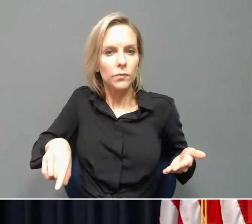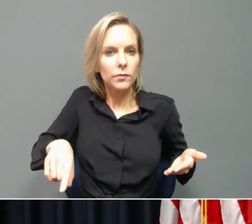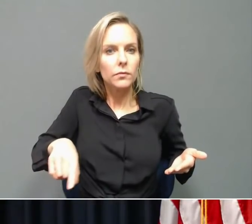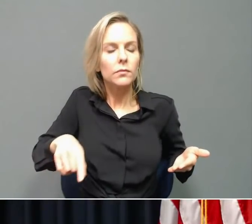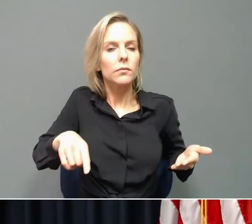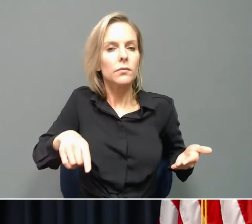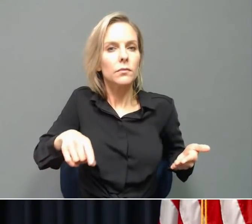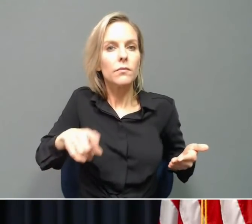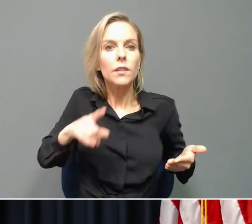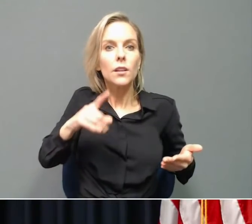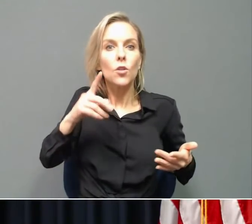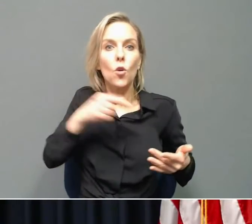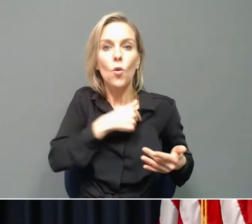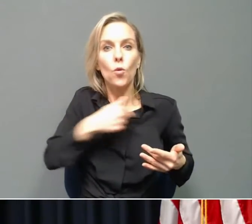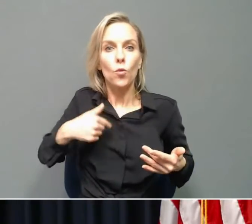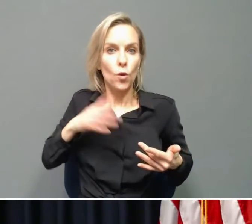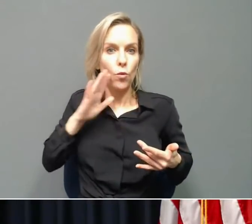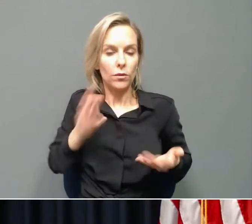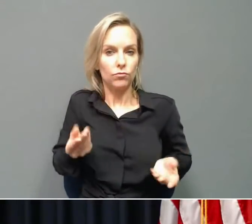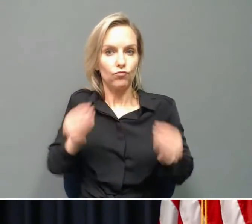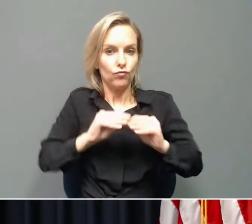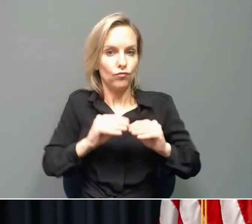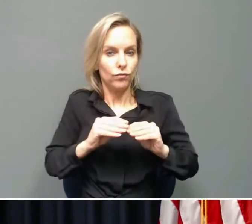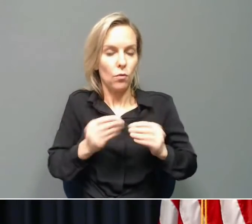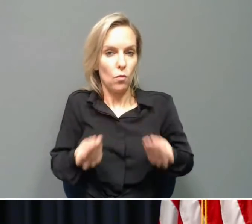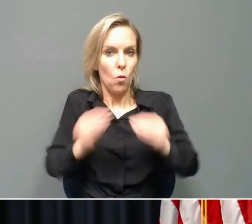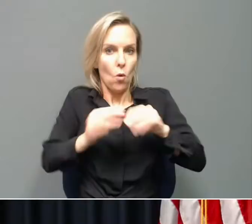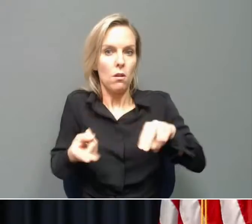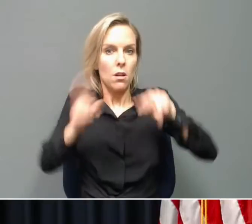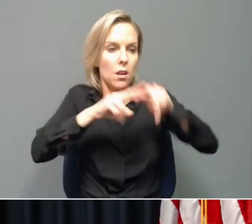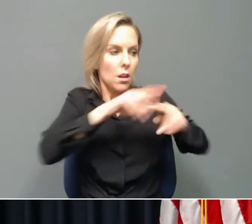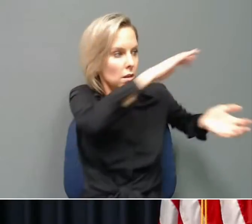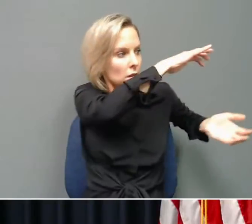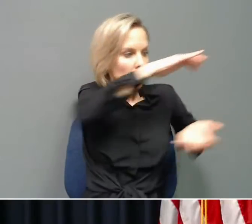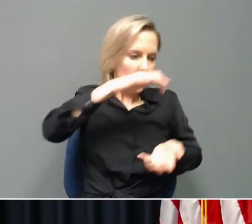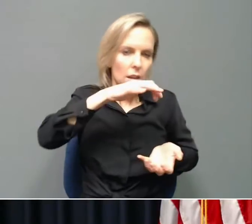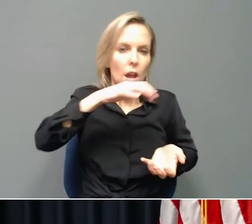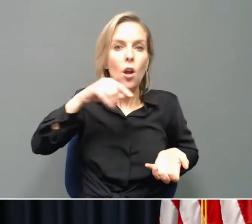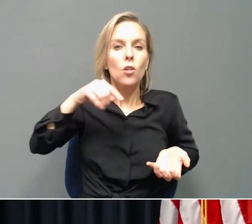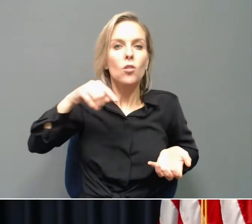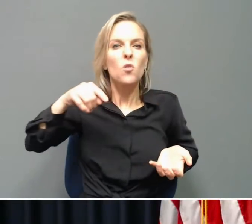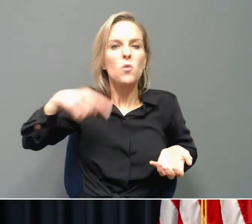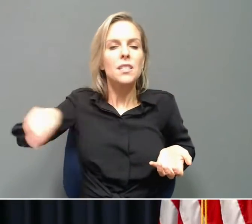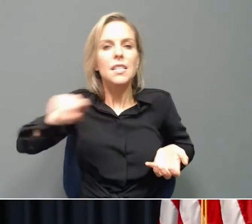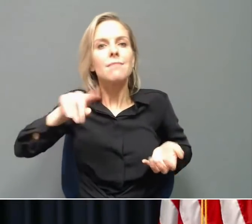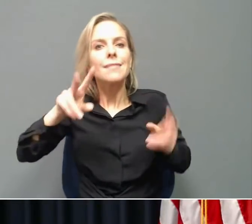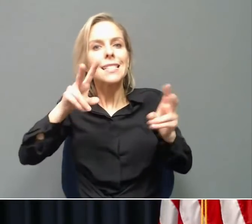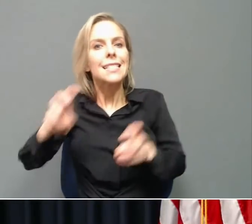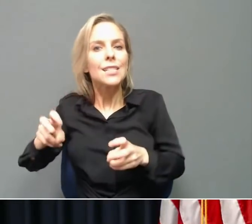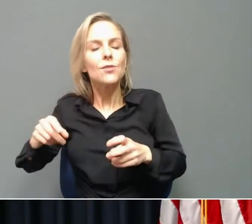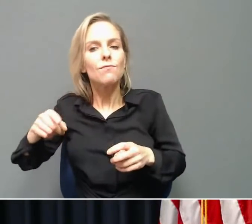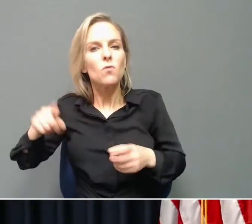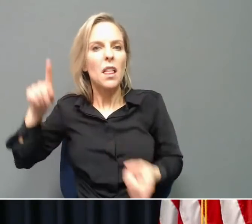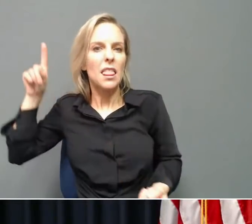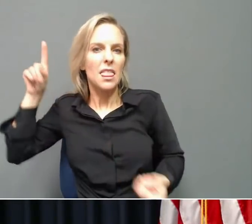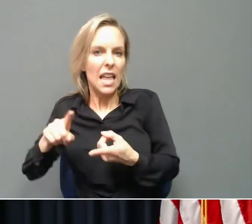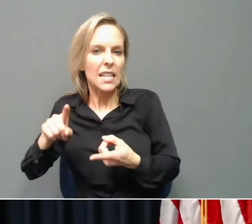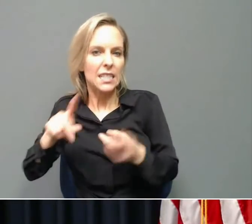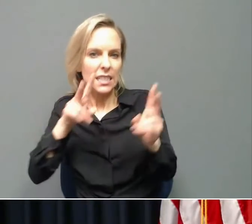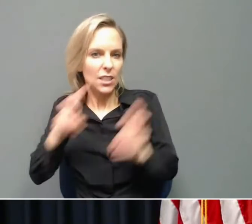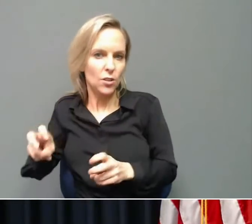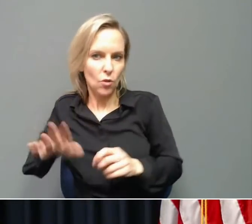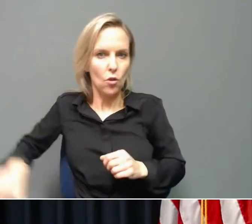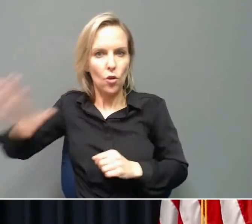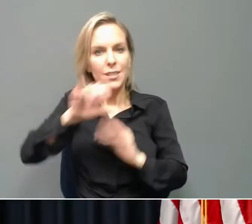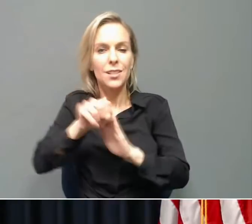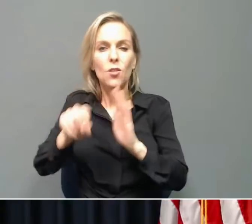supply picks up, we think we'll see less of these variances across the state. We want people in every area to